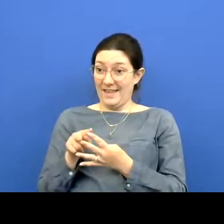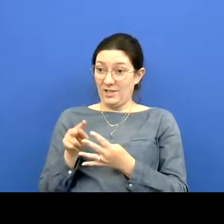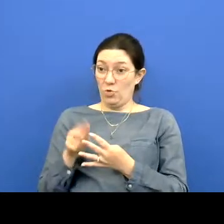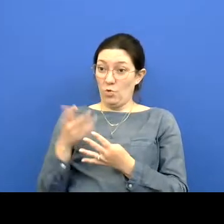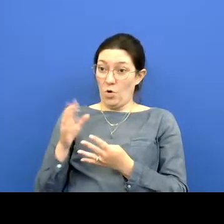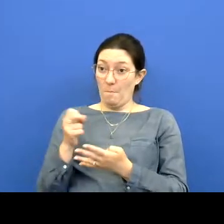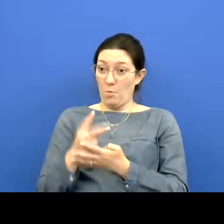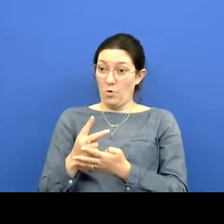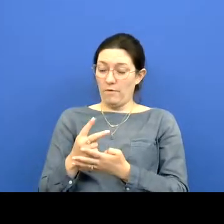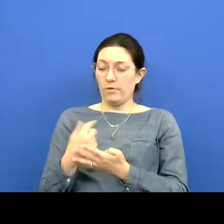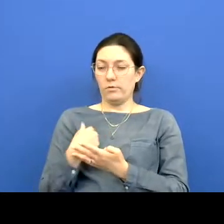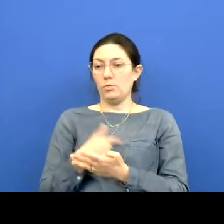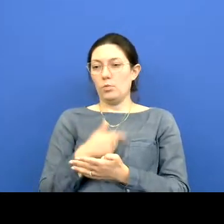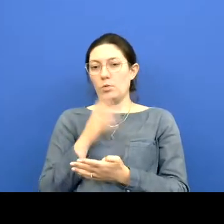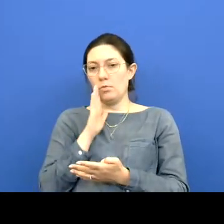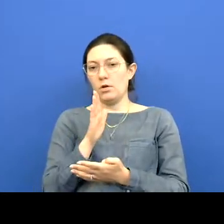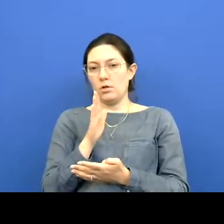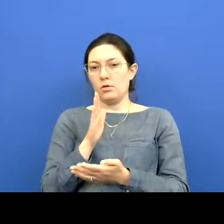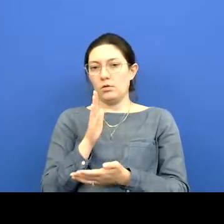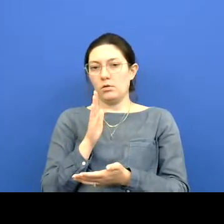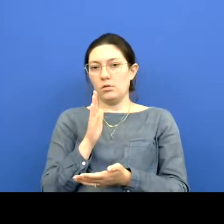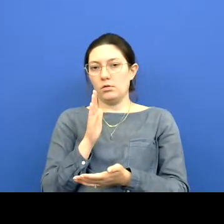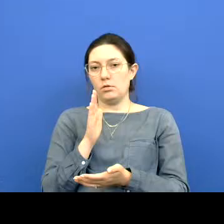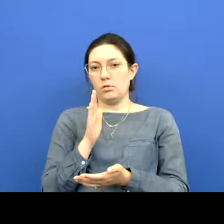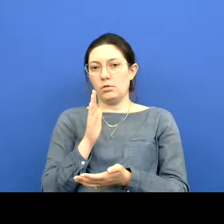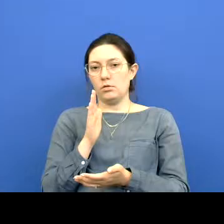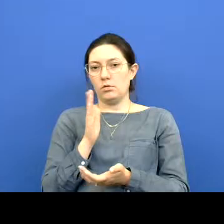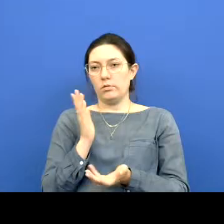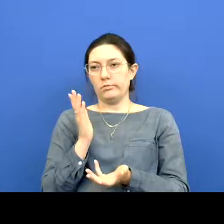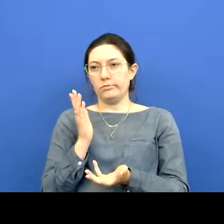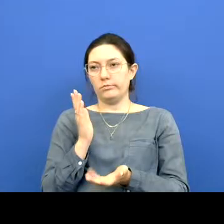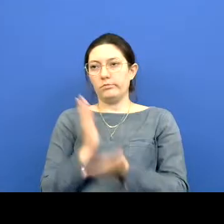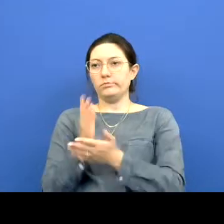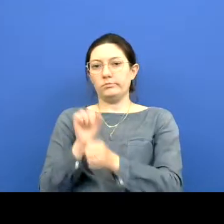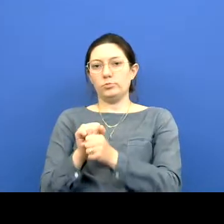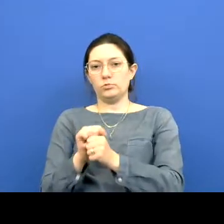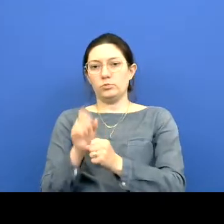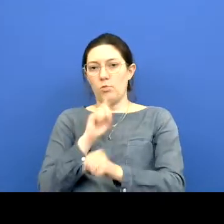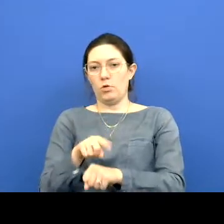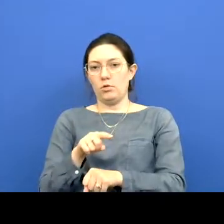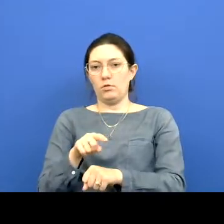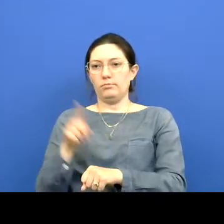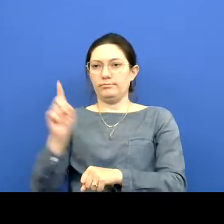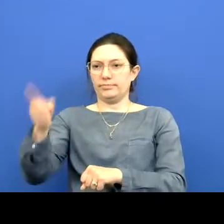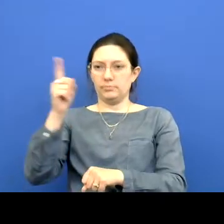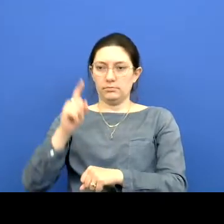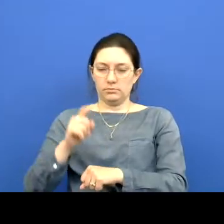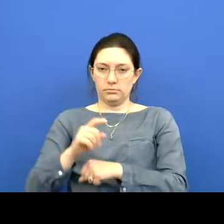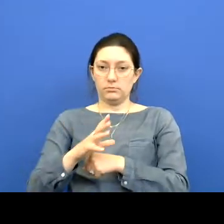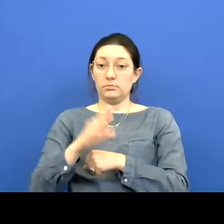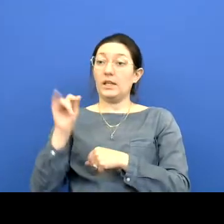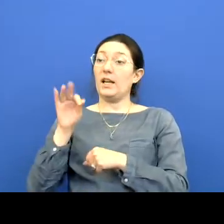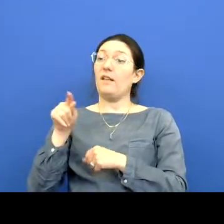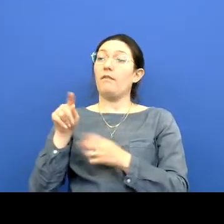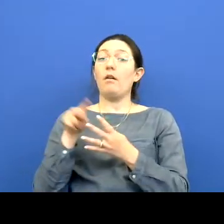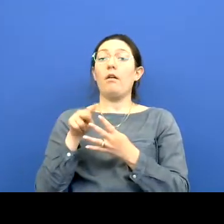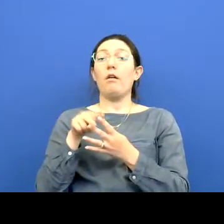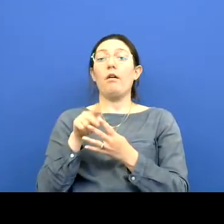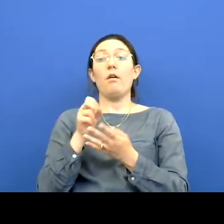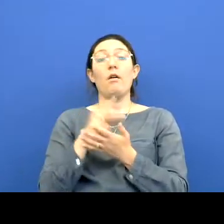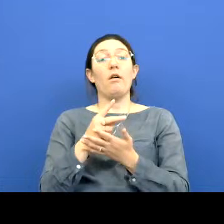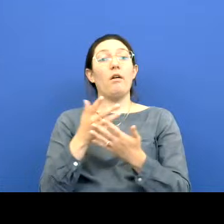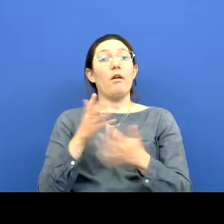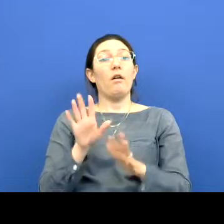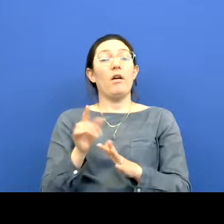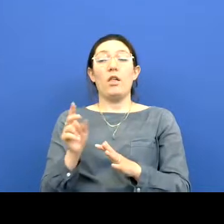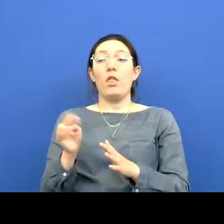above, will result in a new stop work order. And if they deviate from the approved